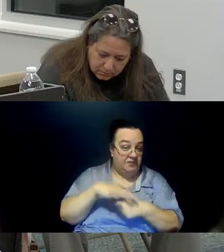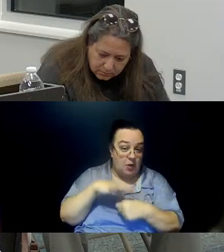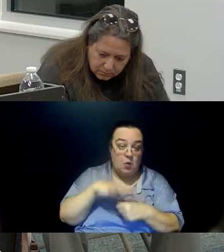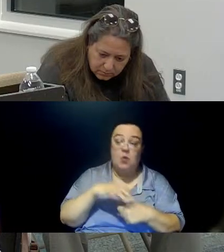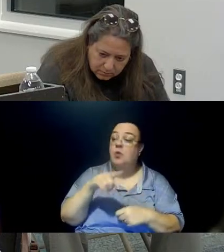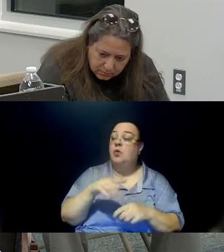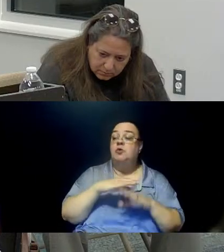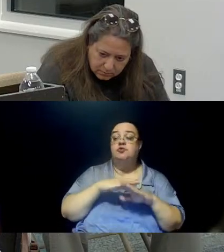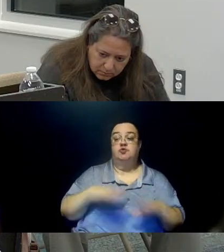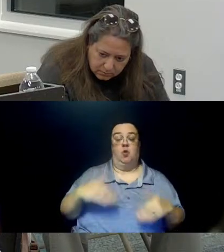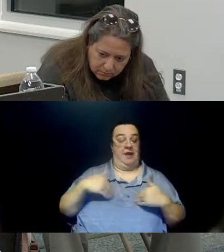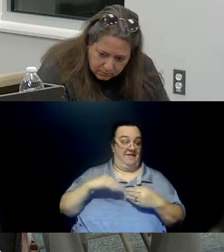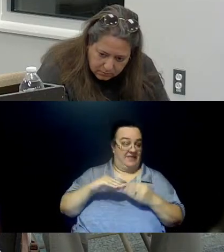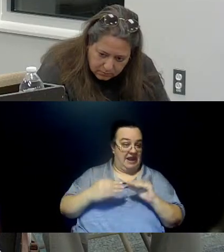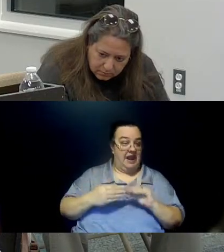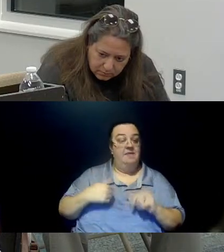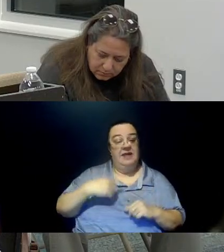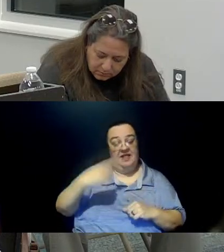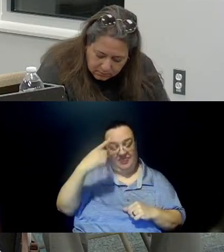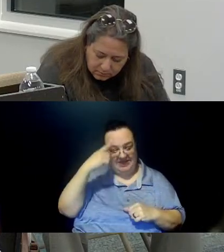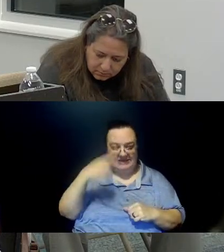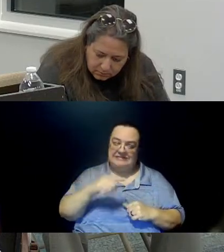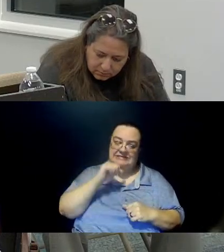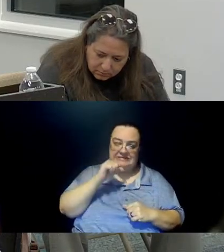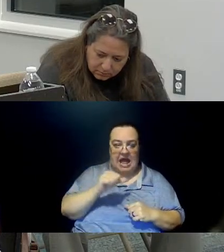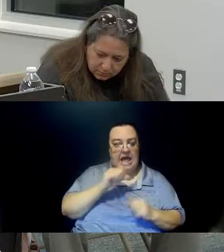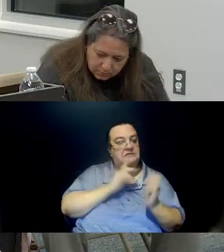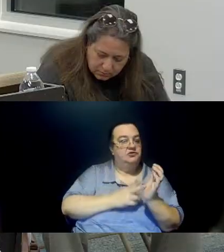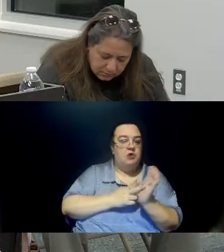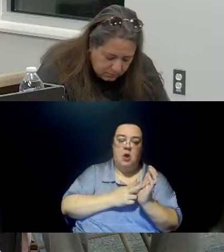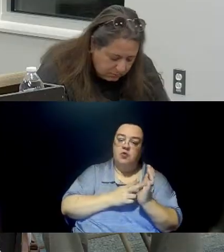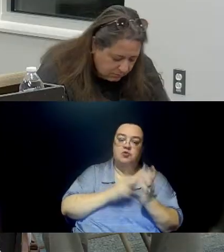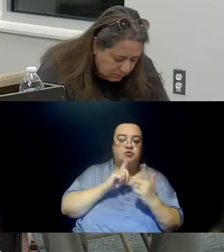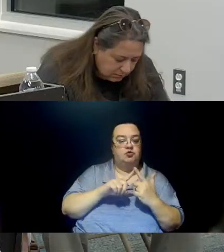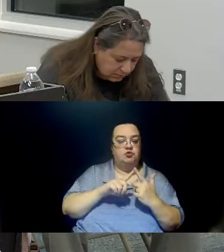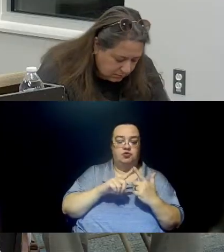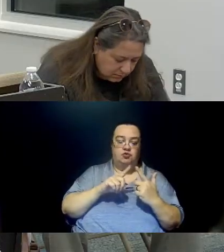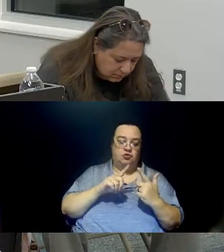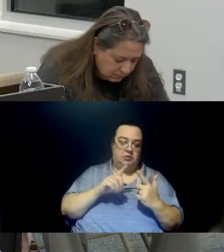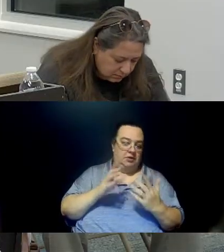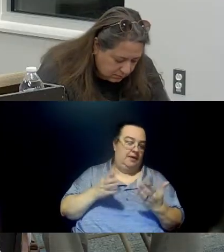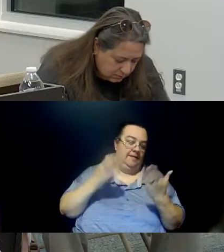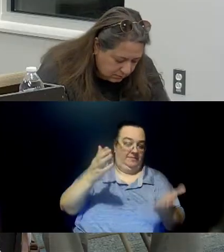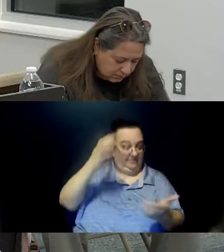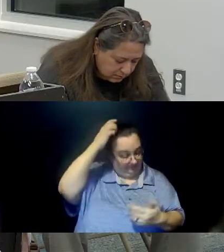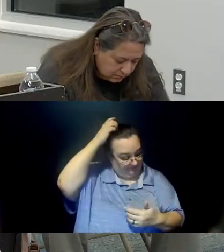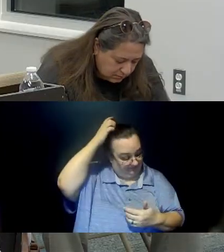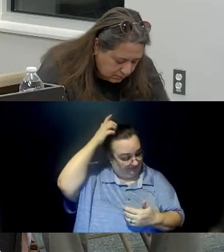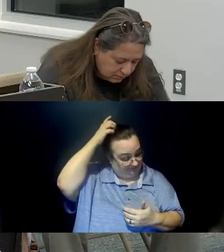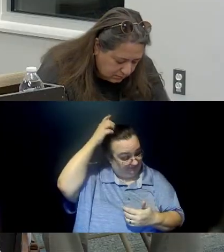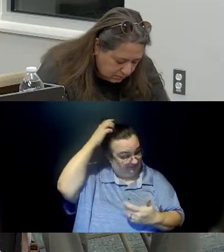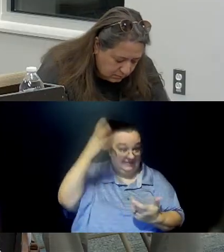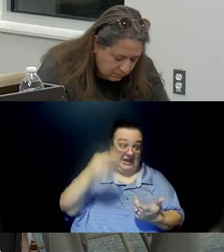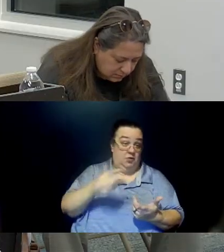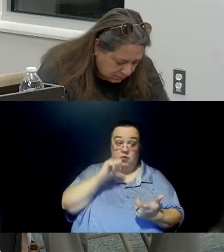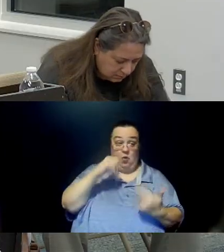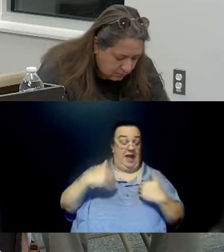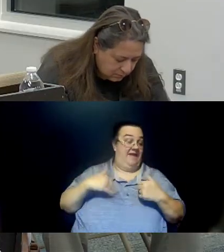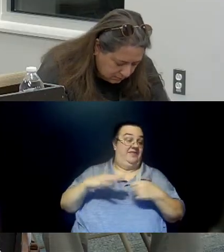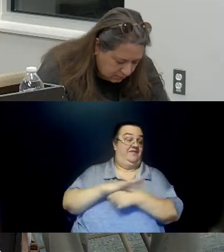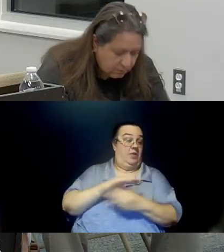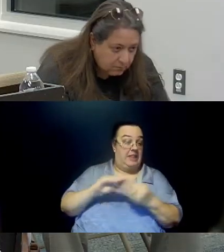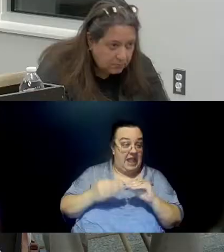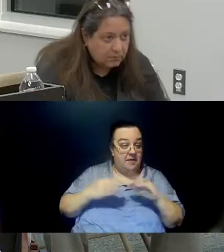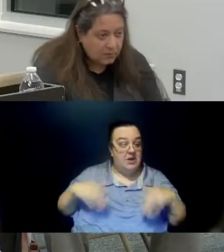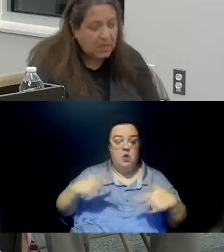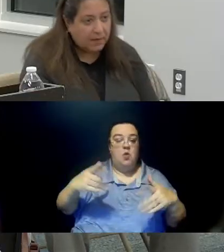have numbers. I think it's disingenuous to put something before folks, and you don't have the numbers yet. You have not